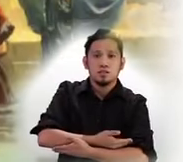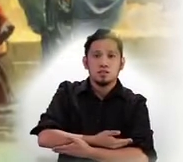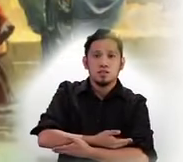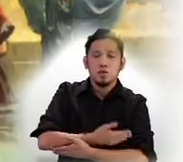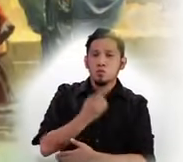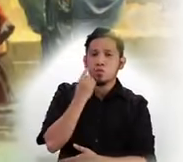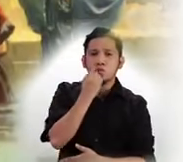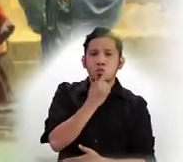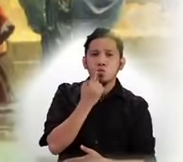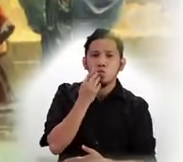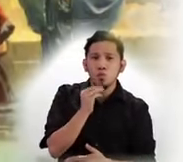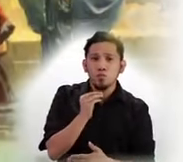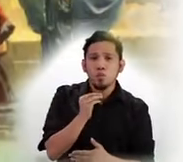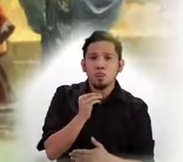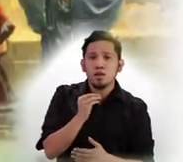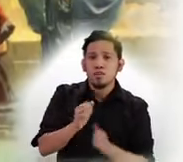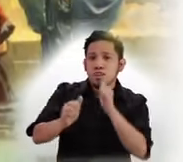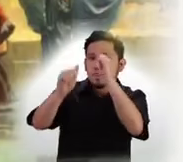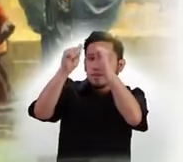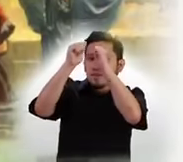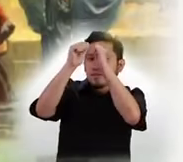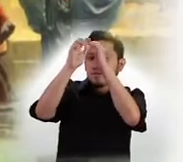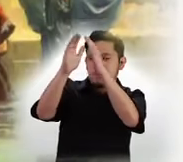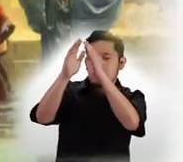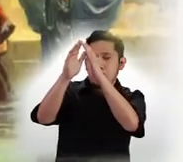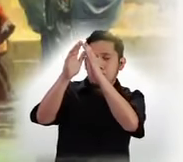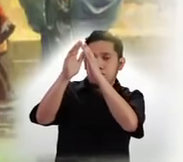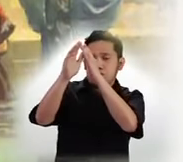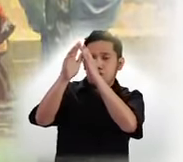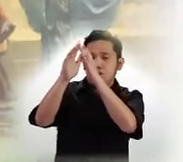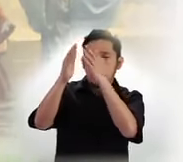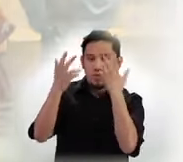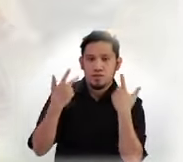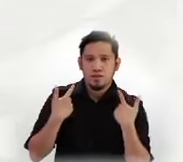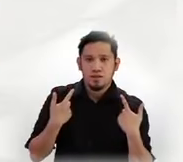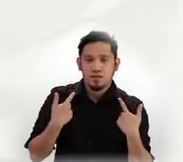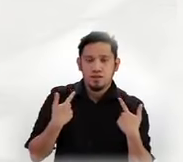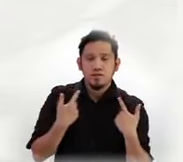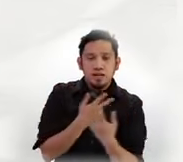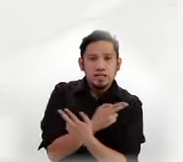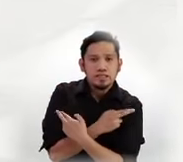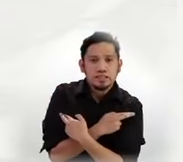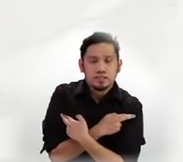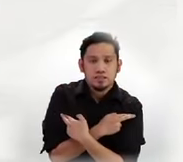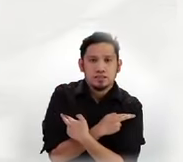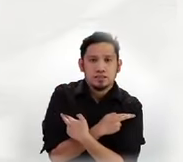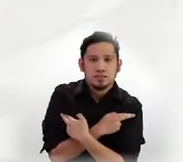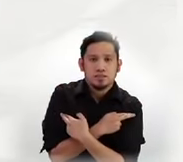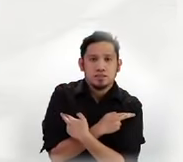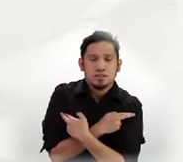on whom the favor of the Father rests, on whom